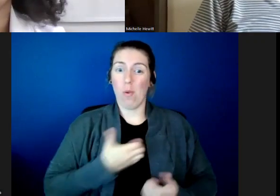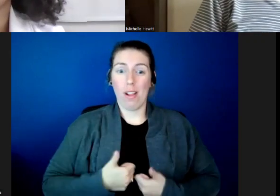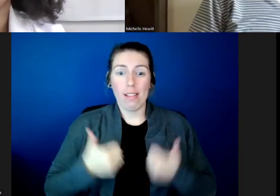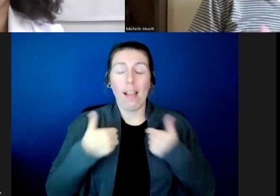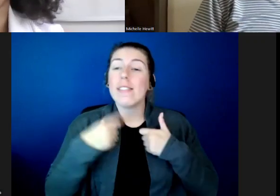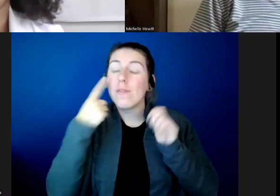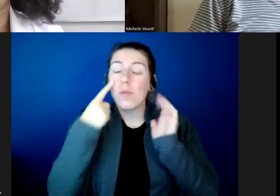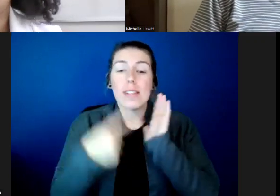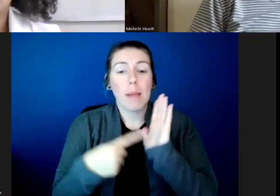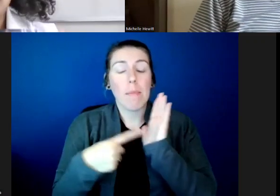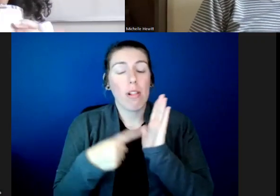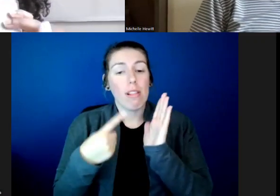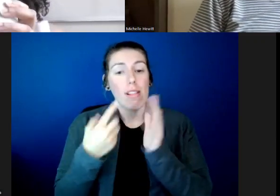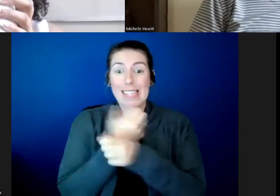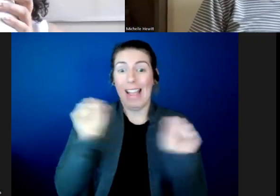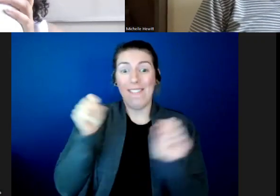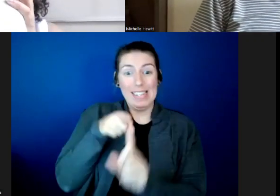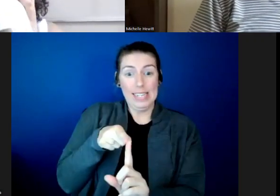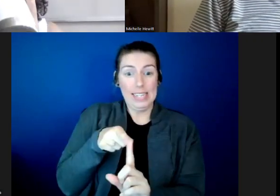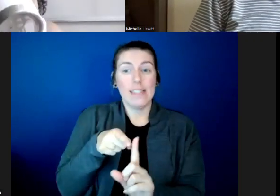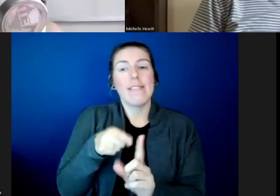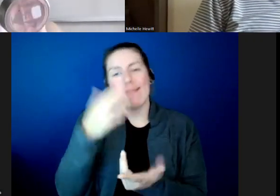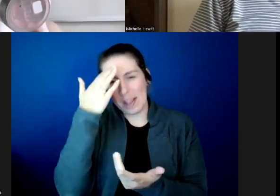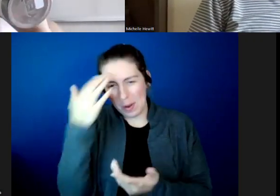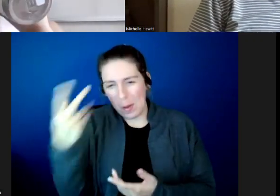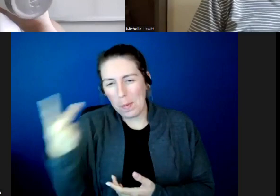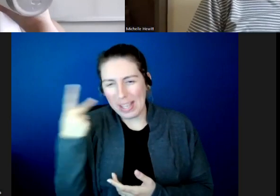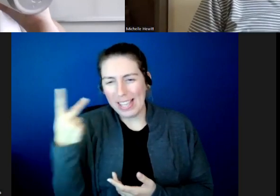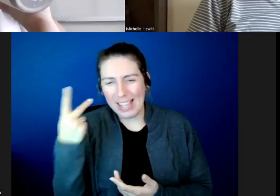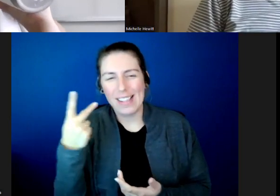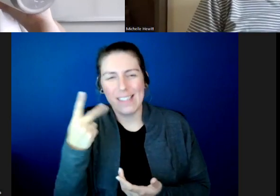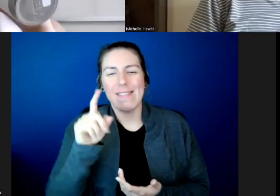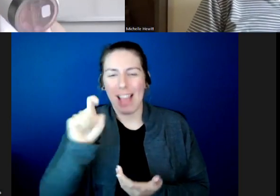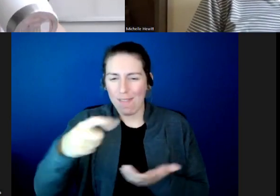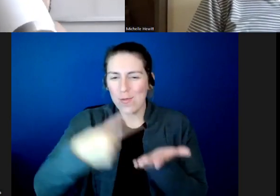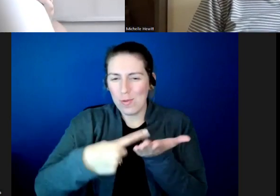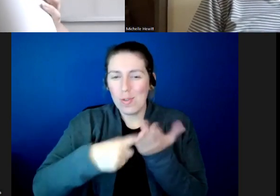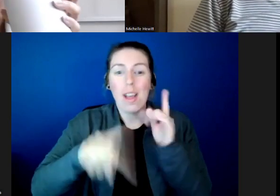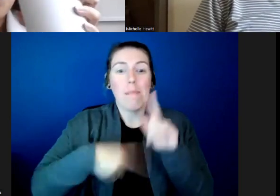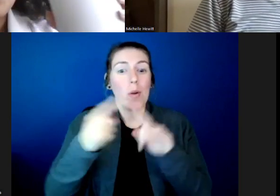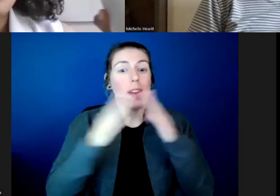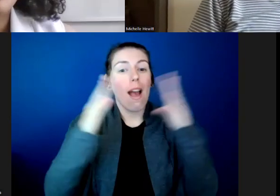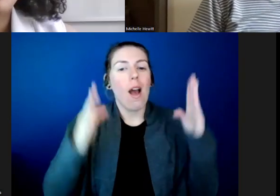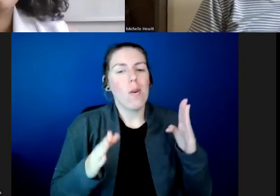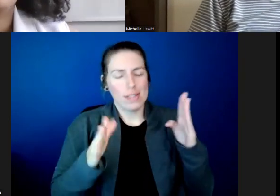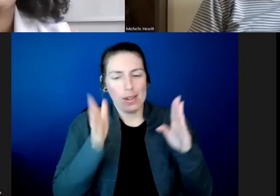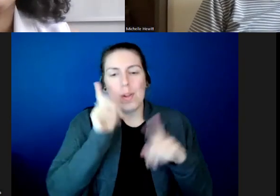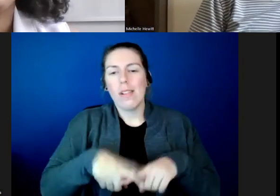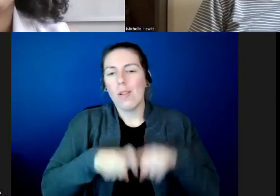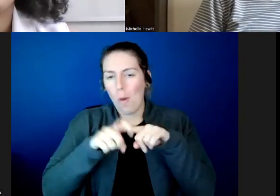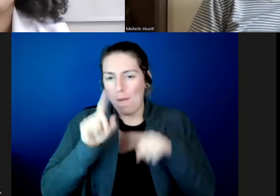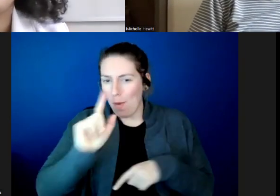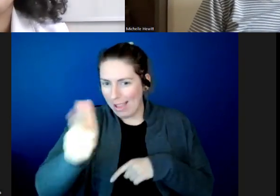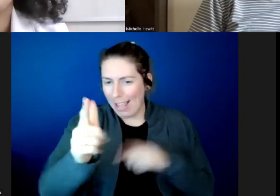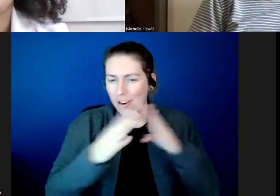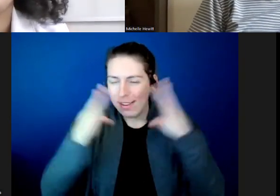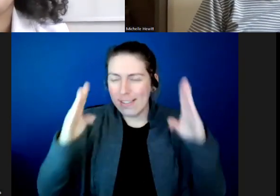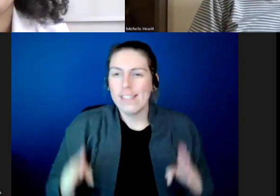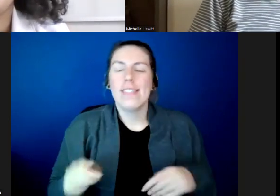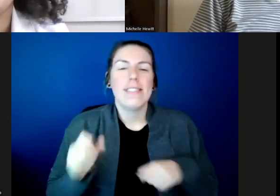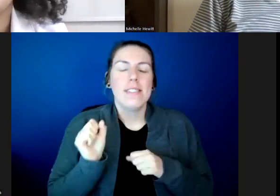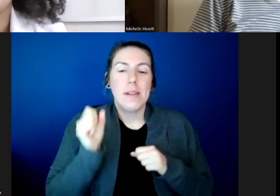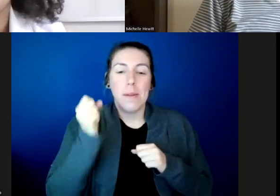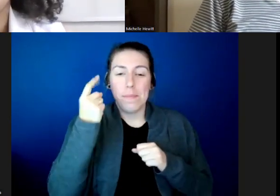And I know you and I, in our notes, we have to talk about housing a little later on. But when we see, you know,